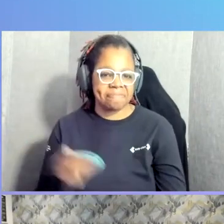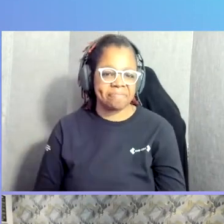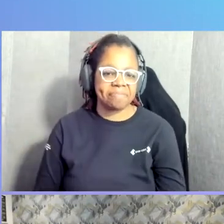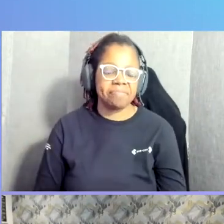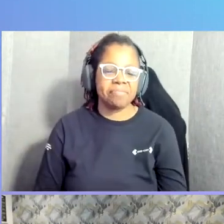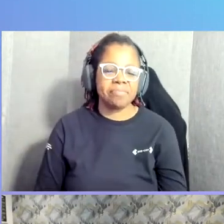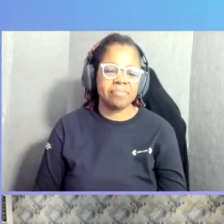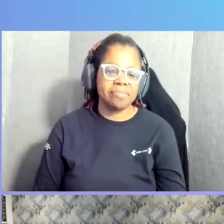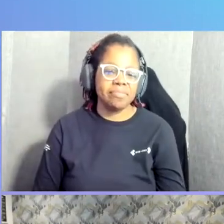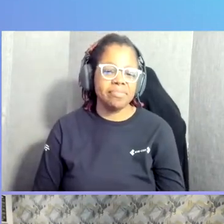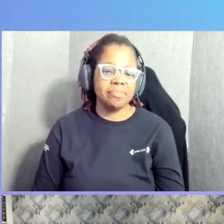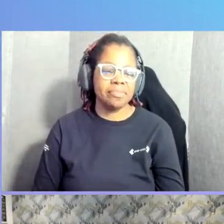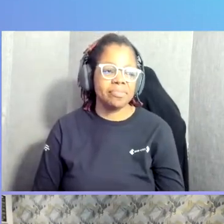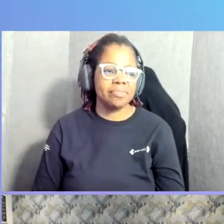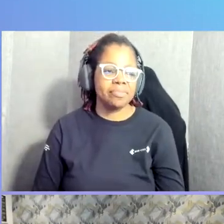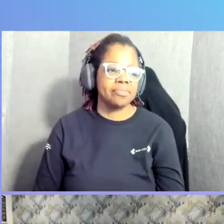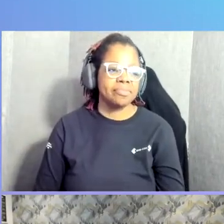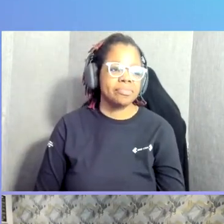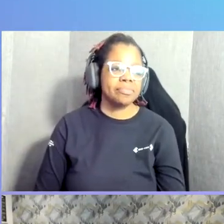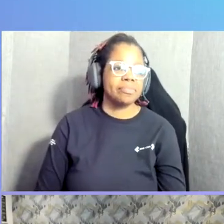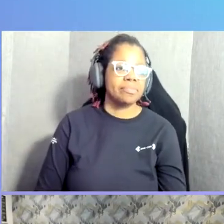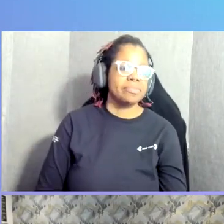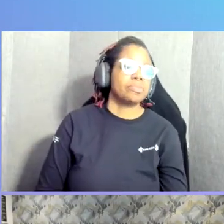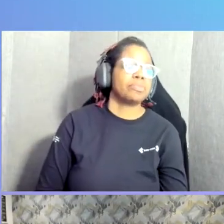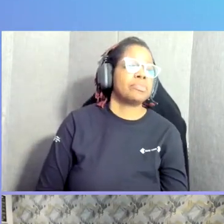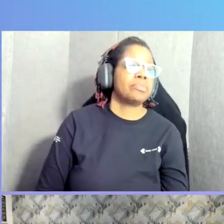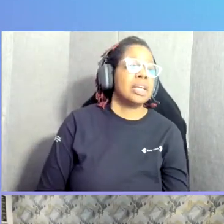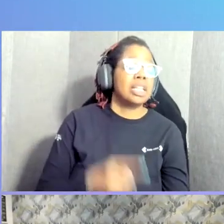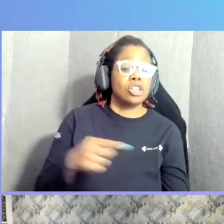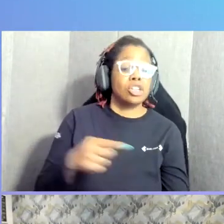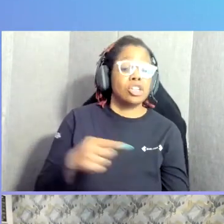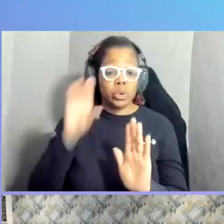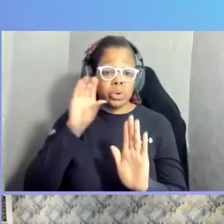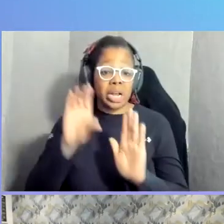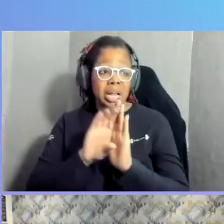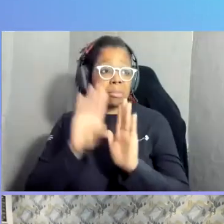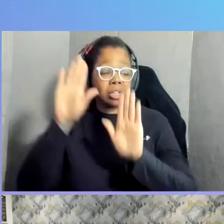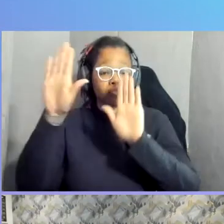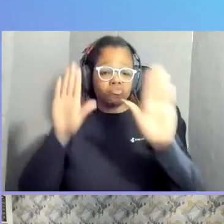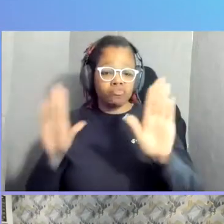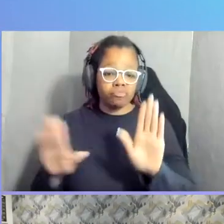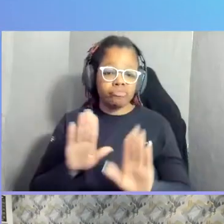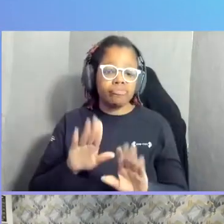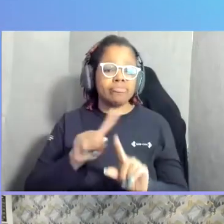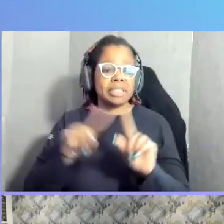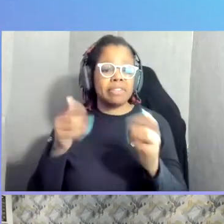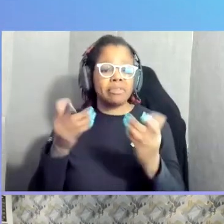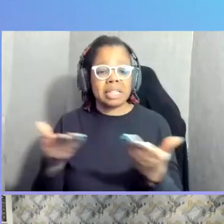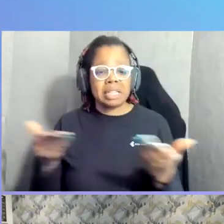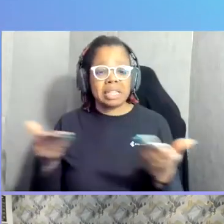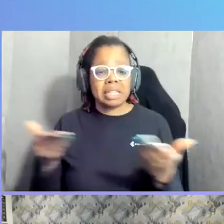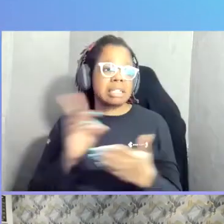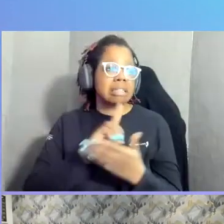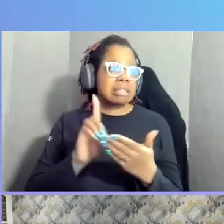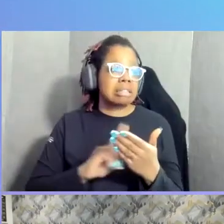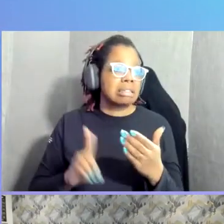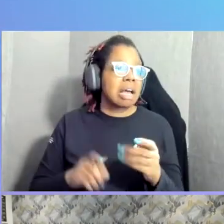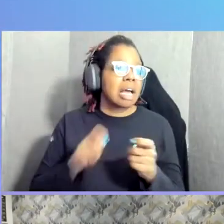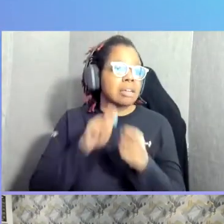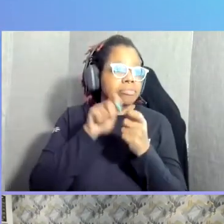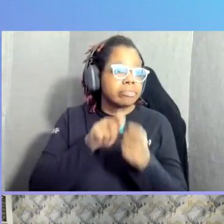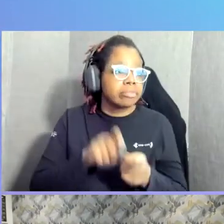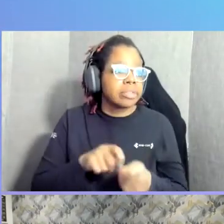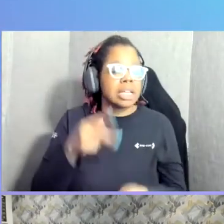gestalt.pinterest.systems. This slide shows an image composition of pins, components, design specs, such